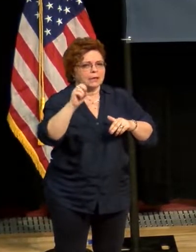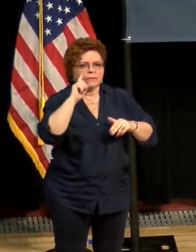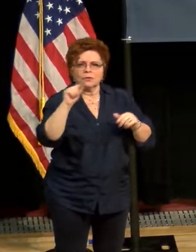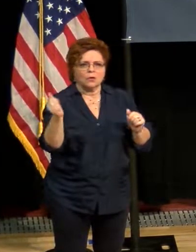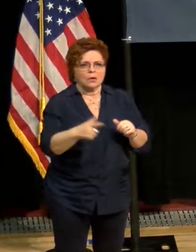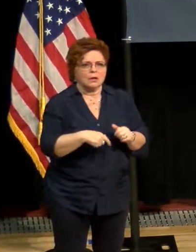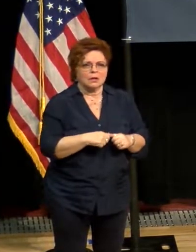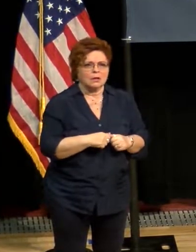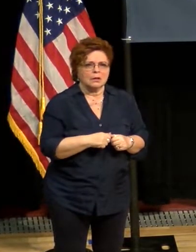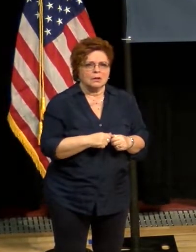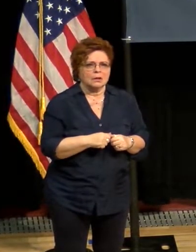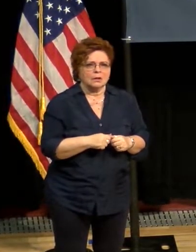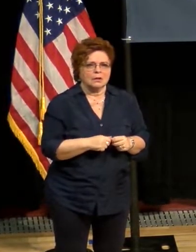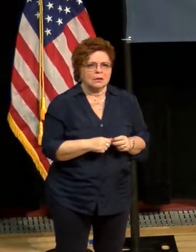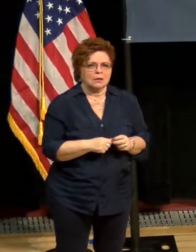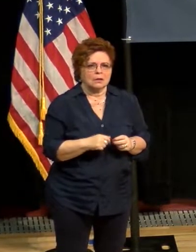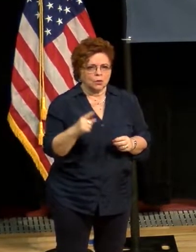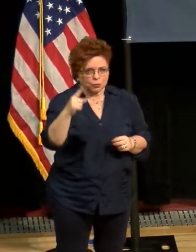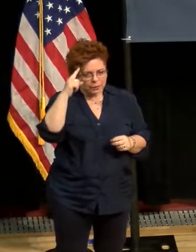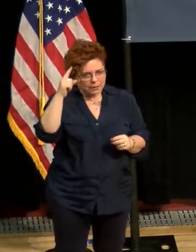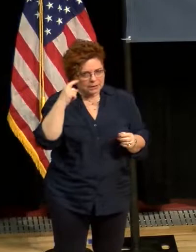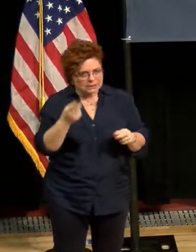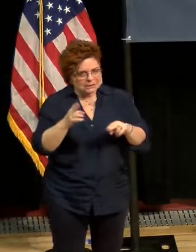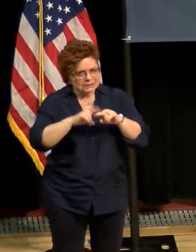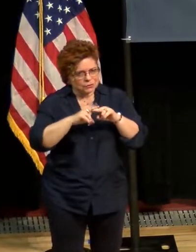No, I haven't actually, but go ahead.